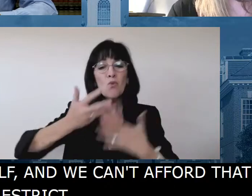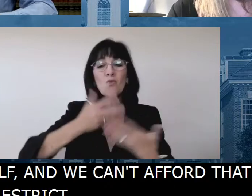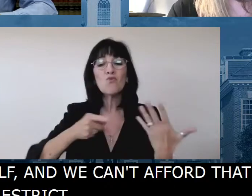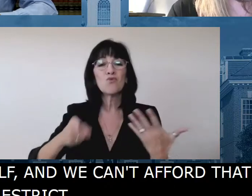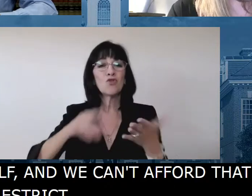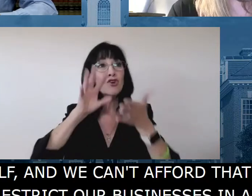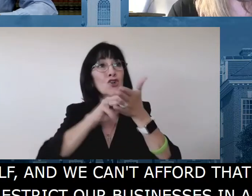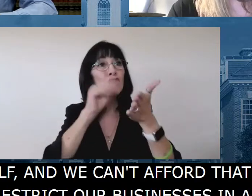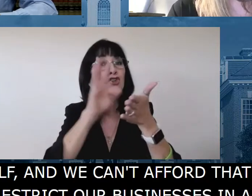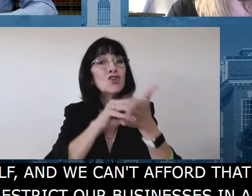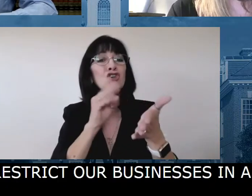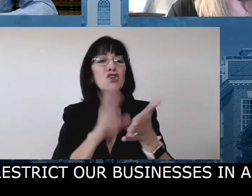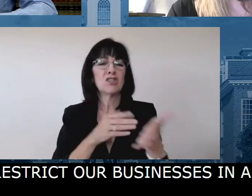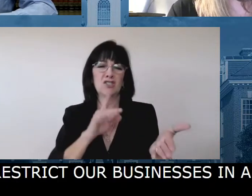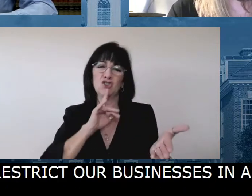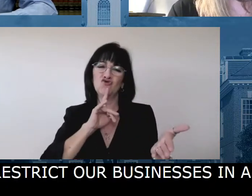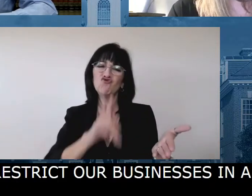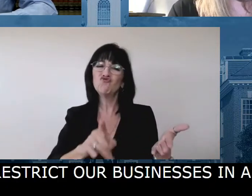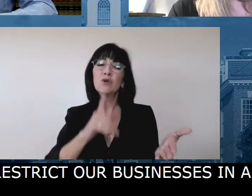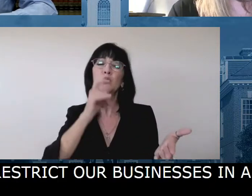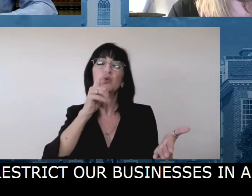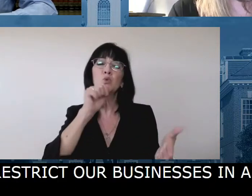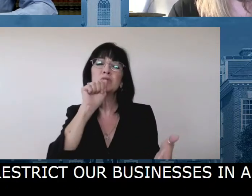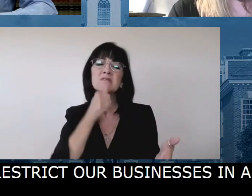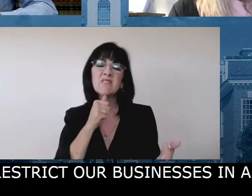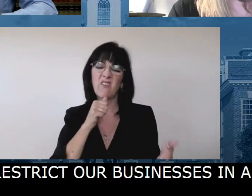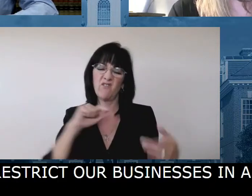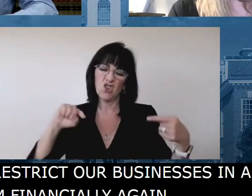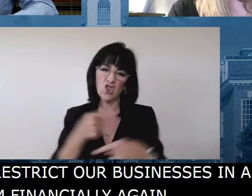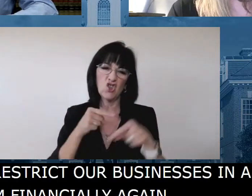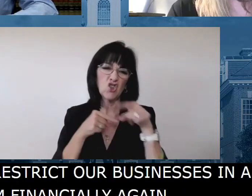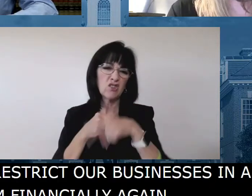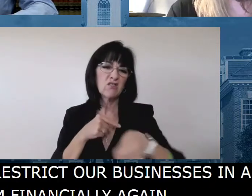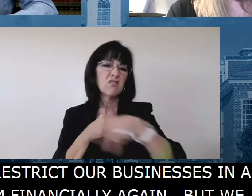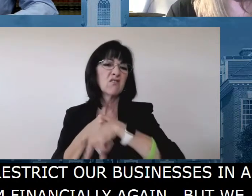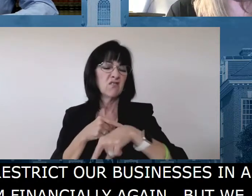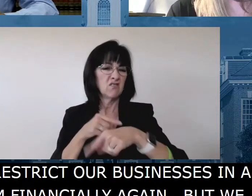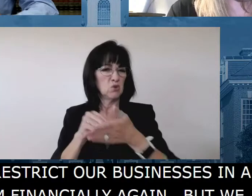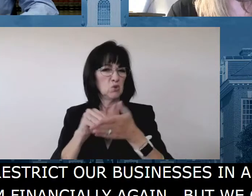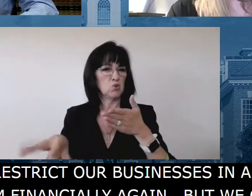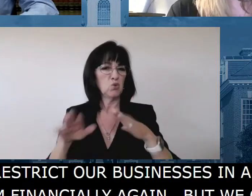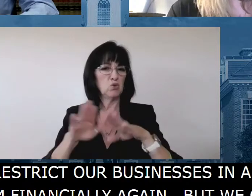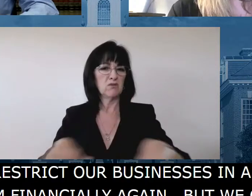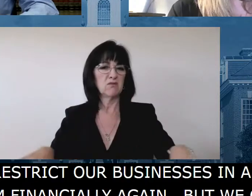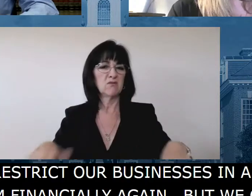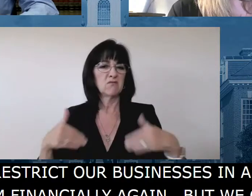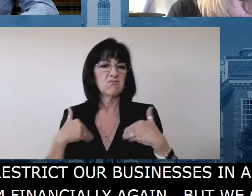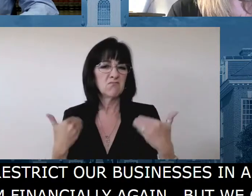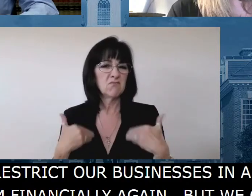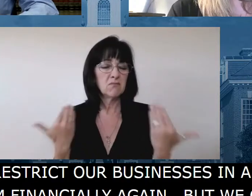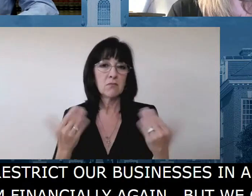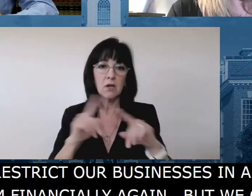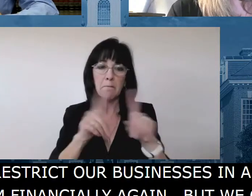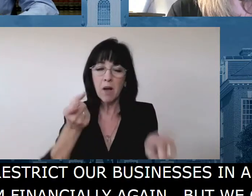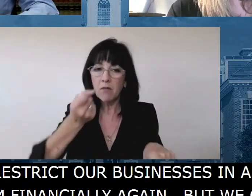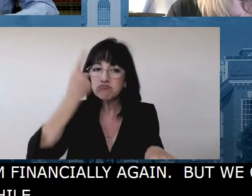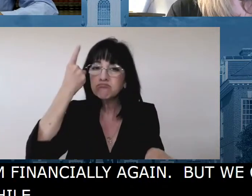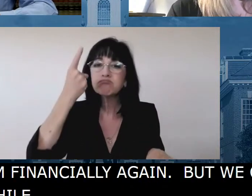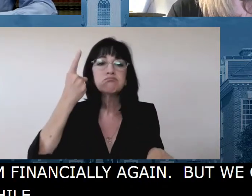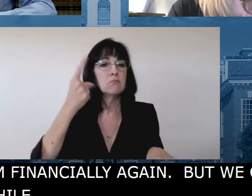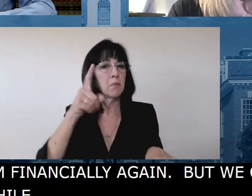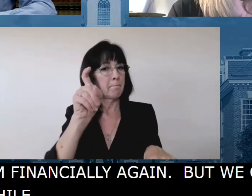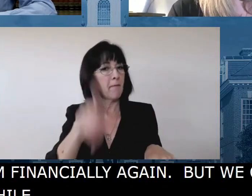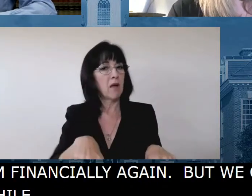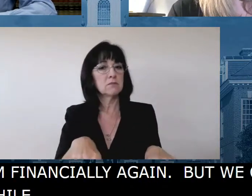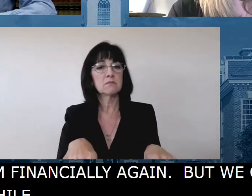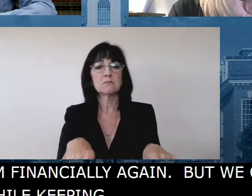hurt them financially again. But we got to do both of those things while keeping people safe, not